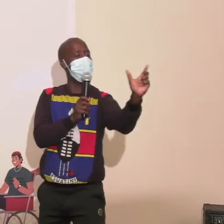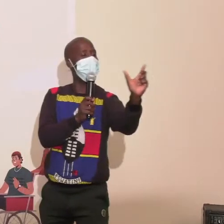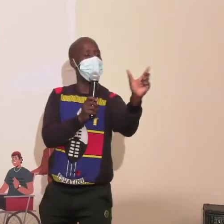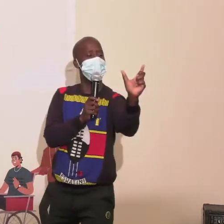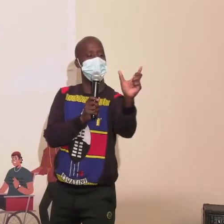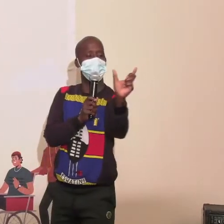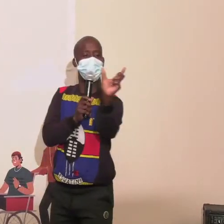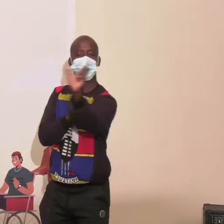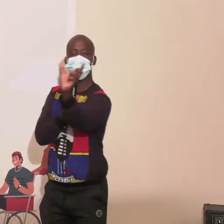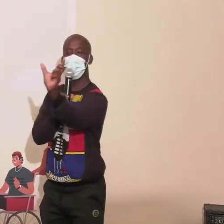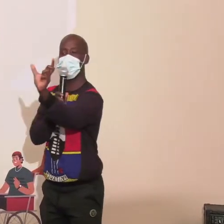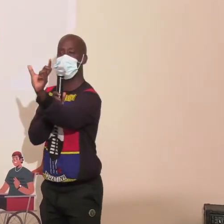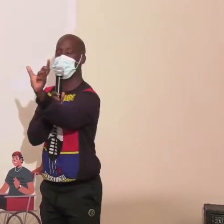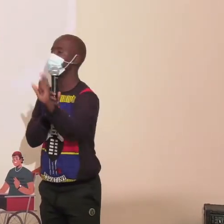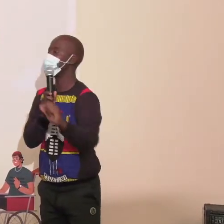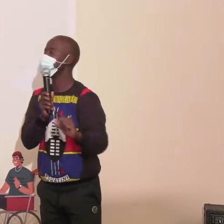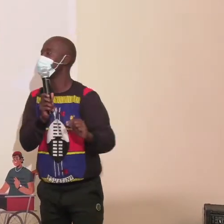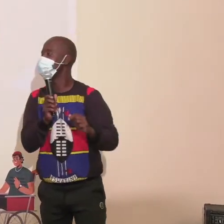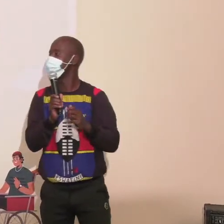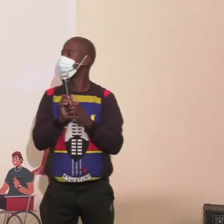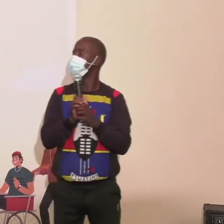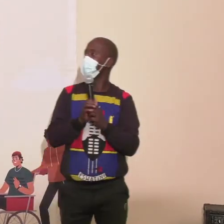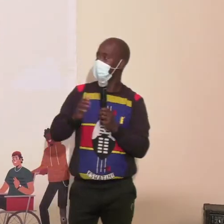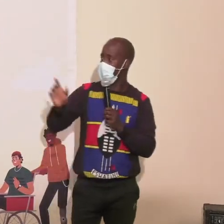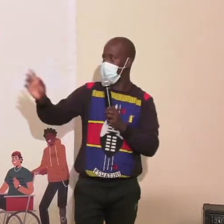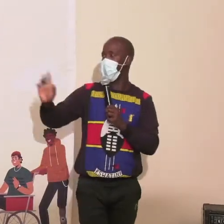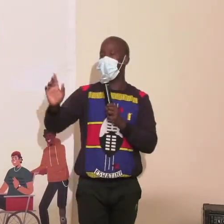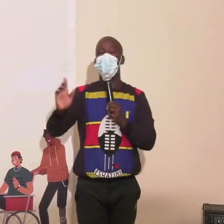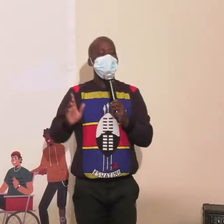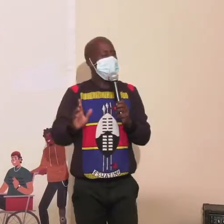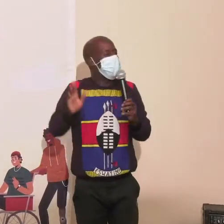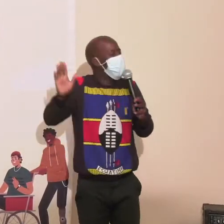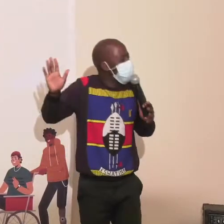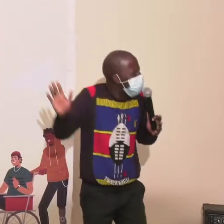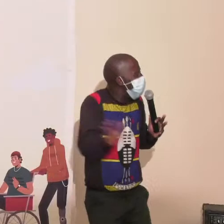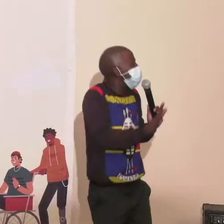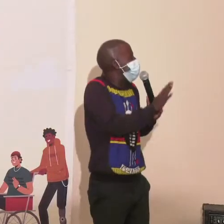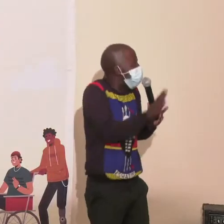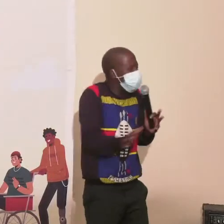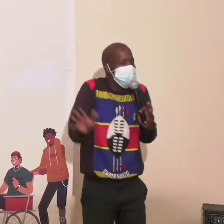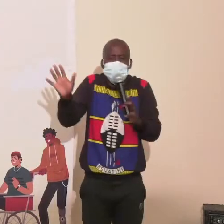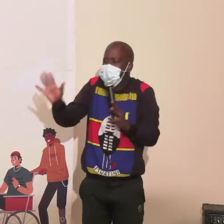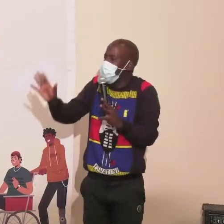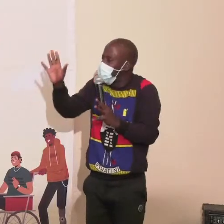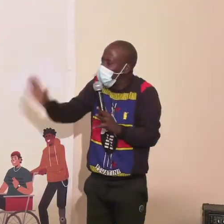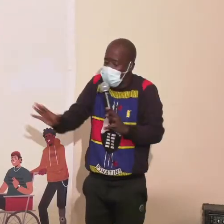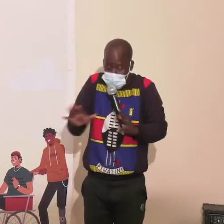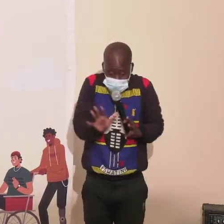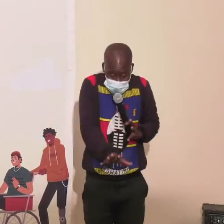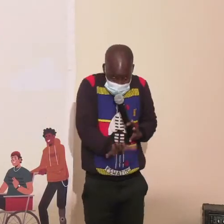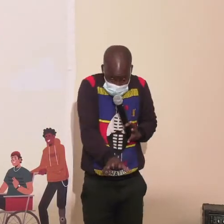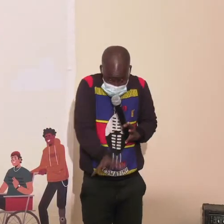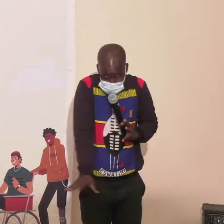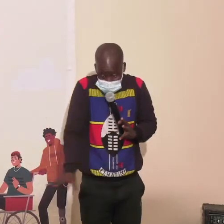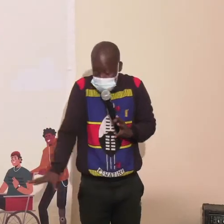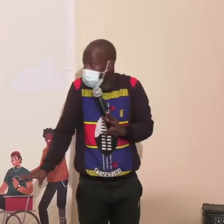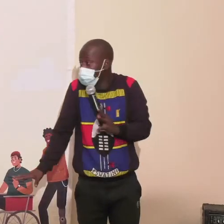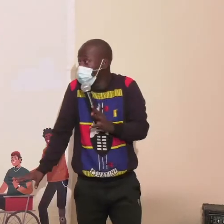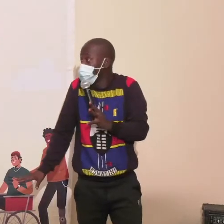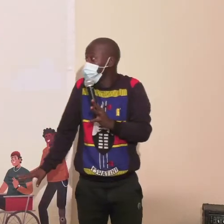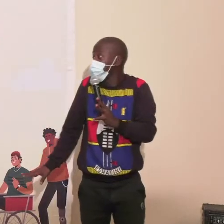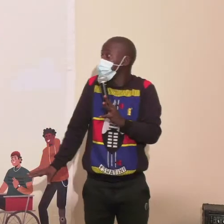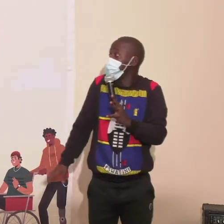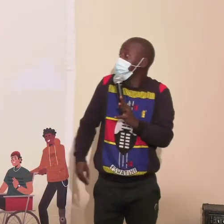kuna emergency response. Ngilapho ke lawo dinga kitimbo esasacela kuyo sokuthi ngendeki namhla.